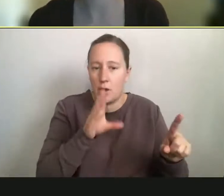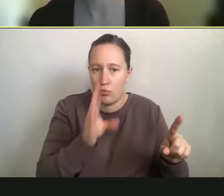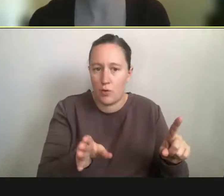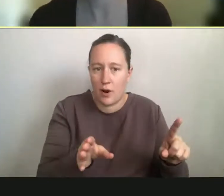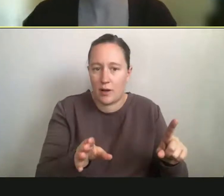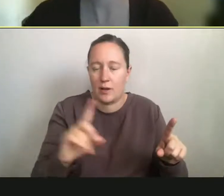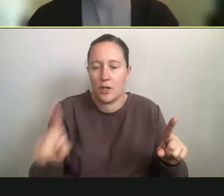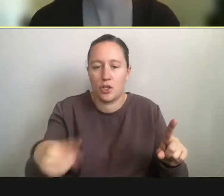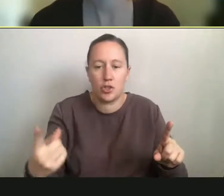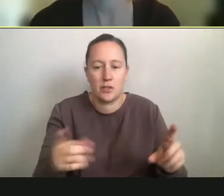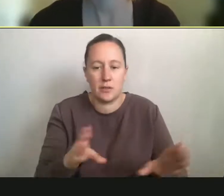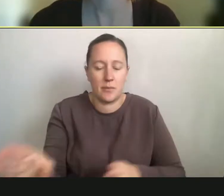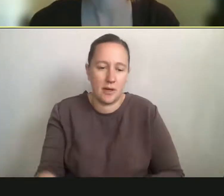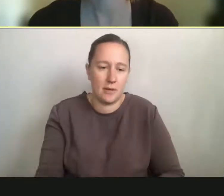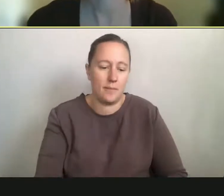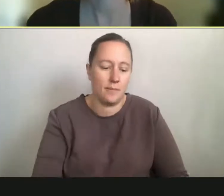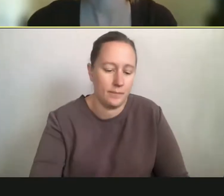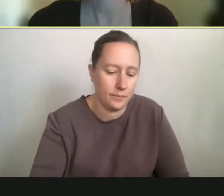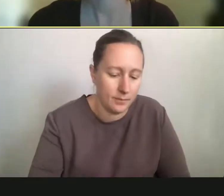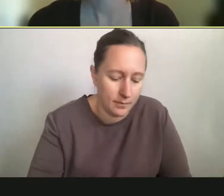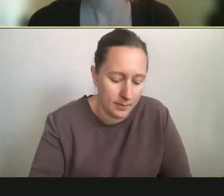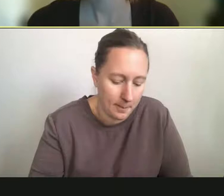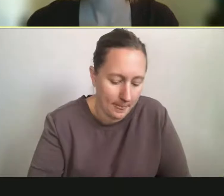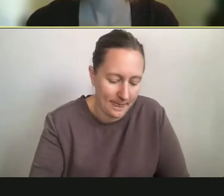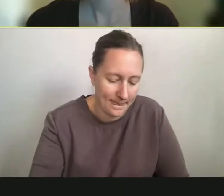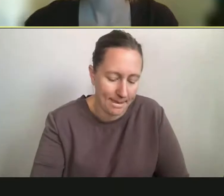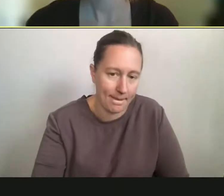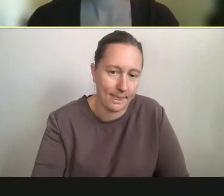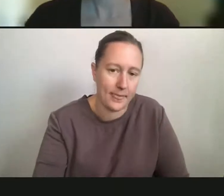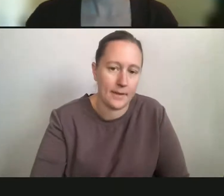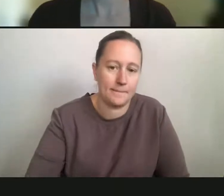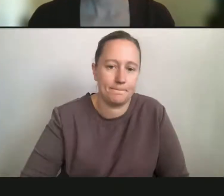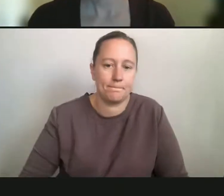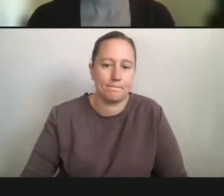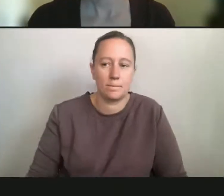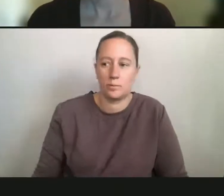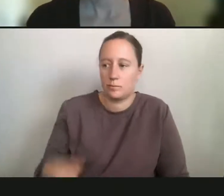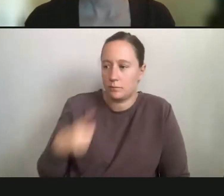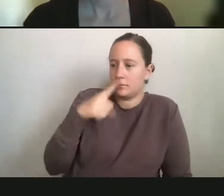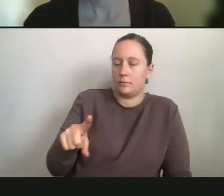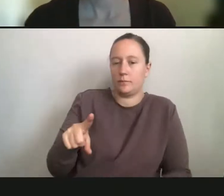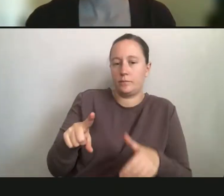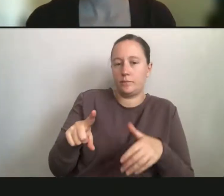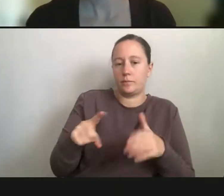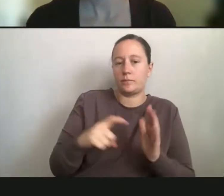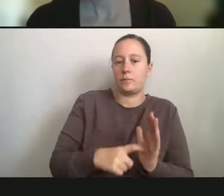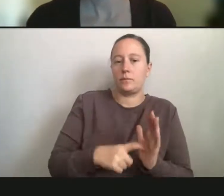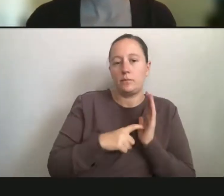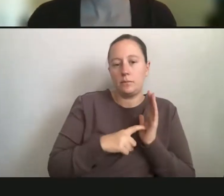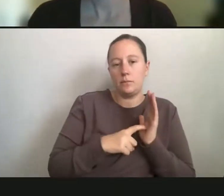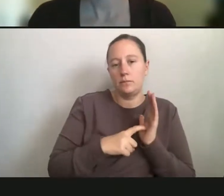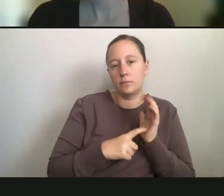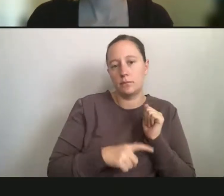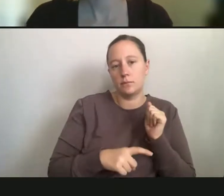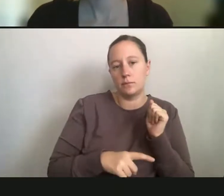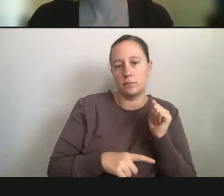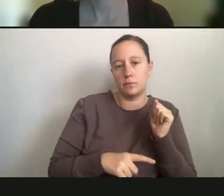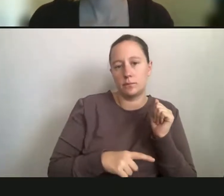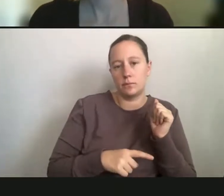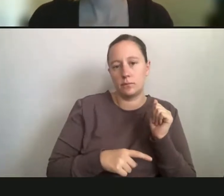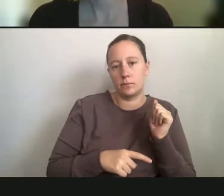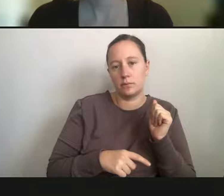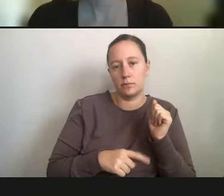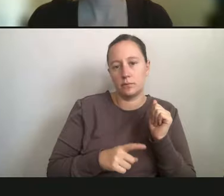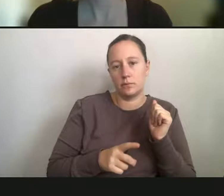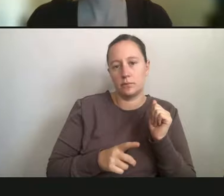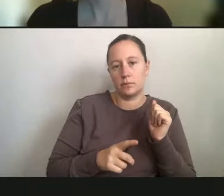at the plan. Great. And can you speak a little bit to requirements for